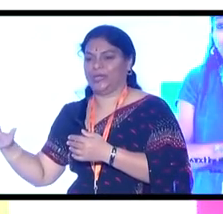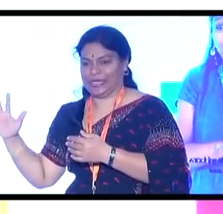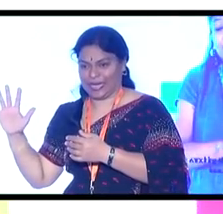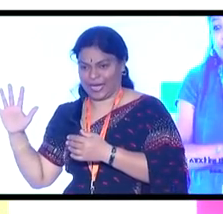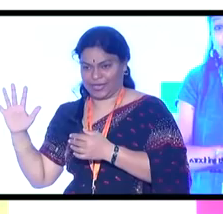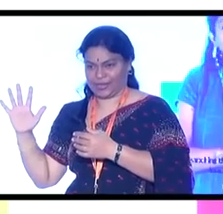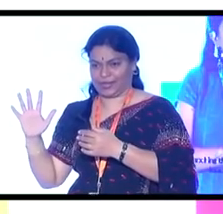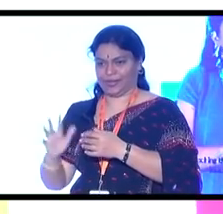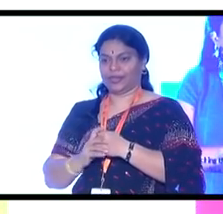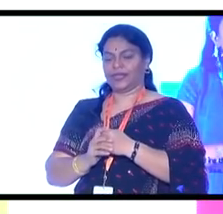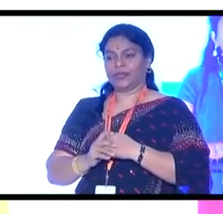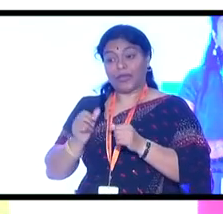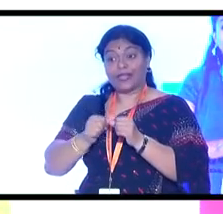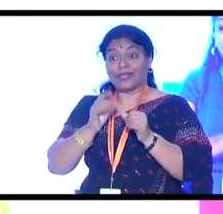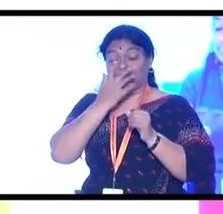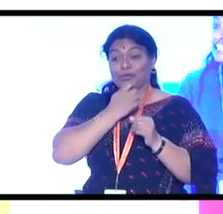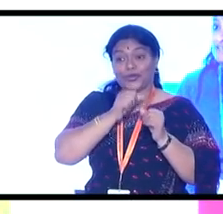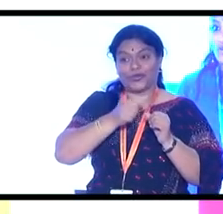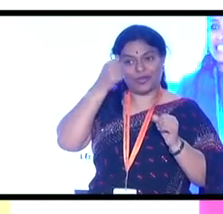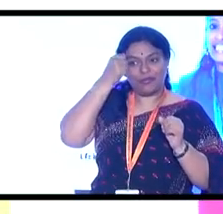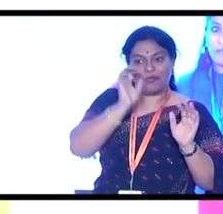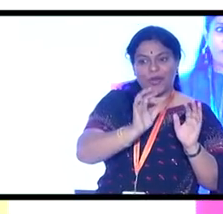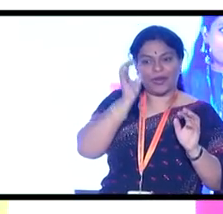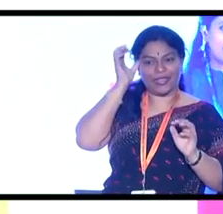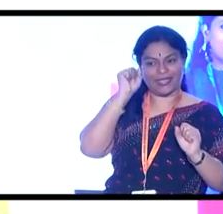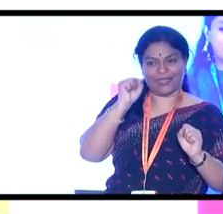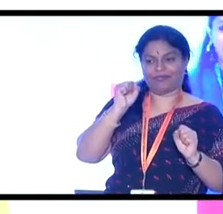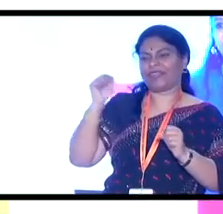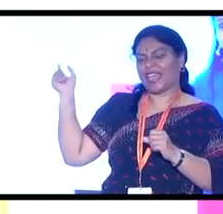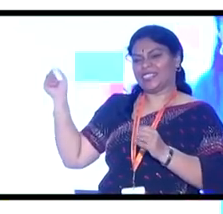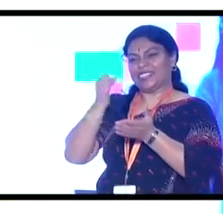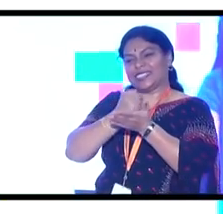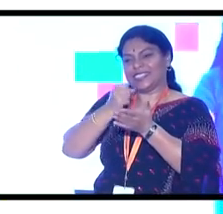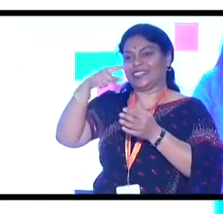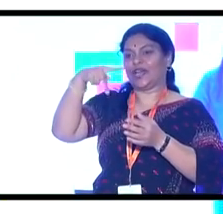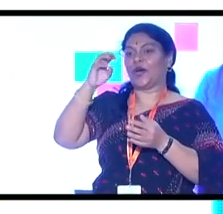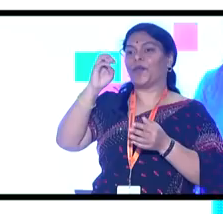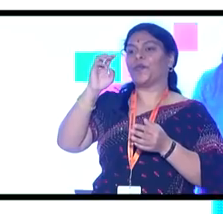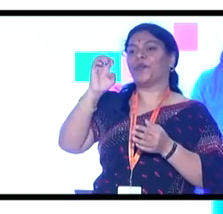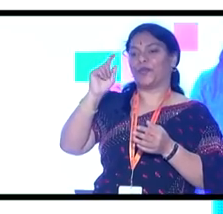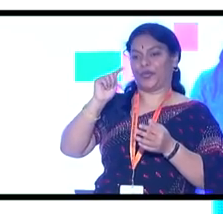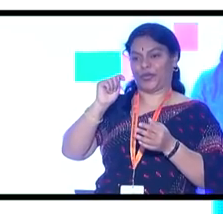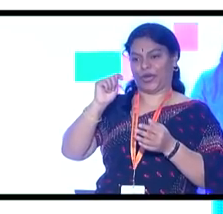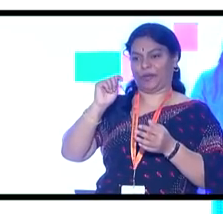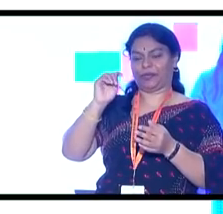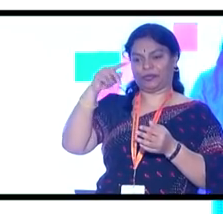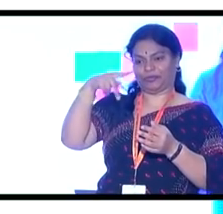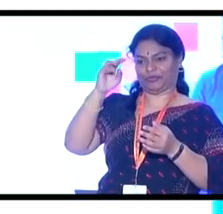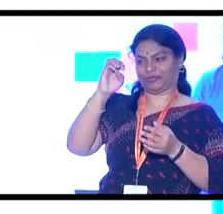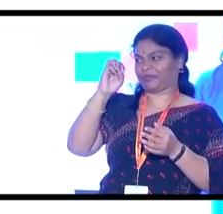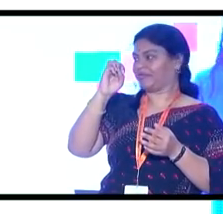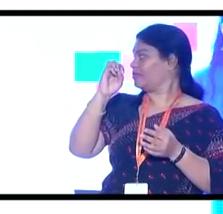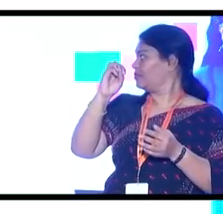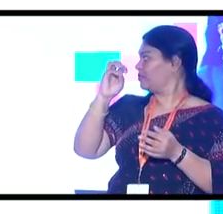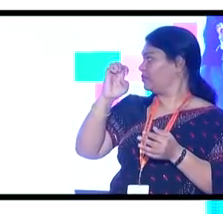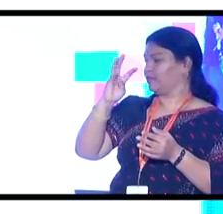your life, but just beautiful memories. So I'm going to leave you with a little poetry that I really, really enjoy. If you could,